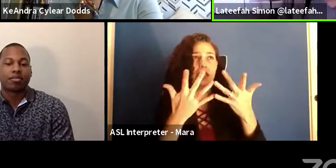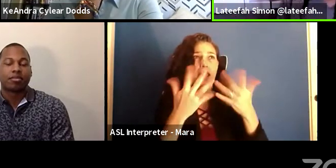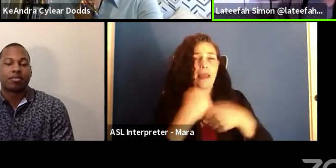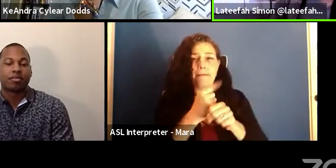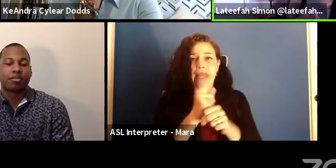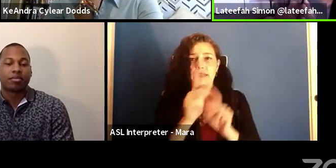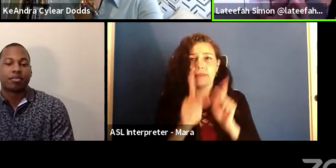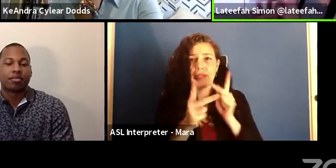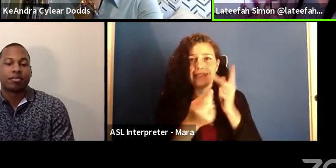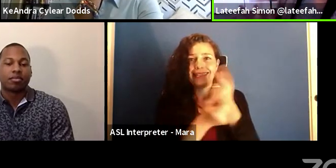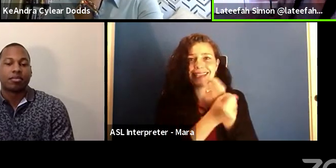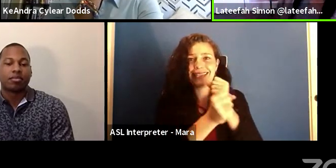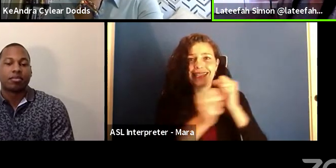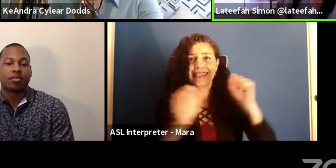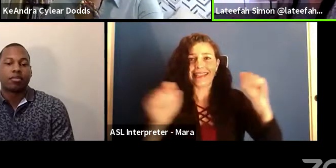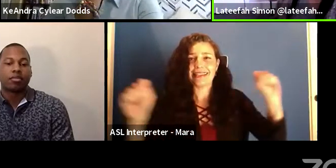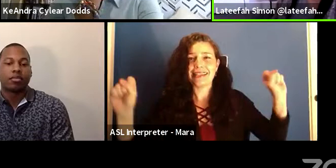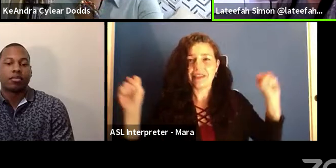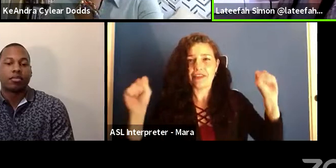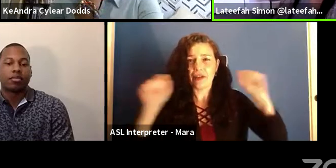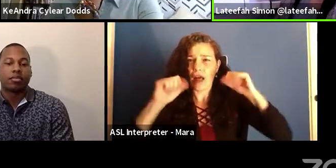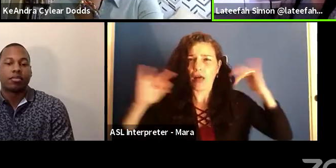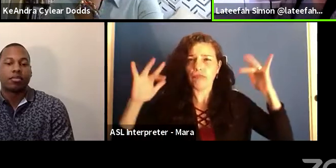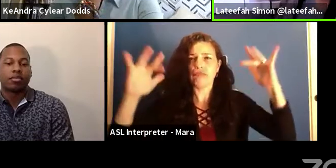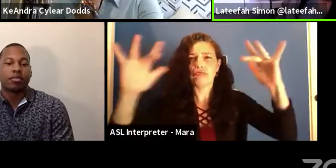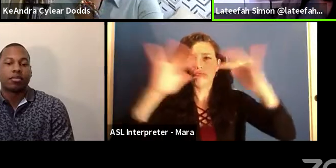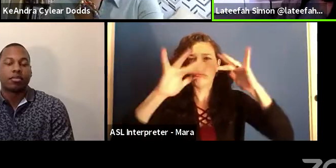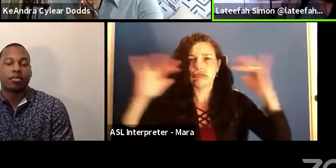will not be, and has never been